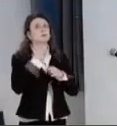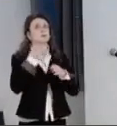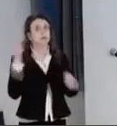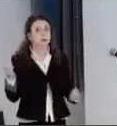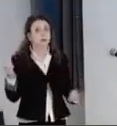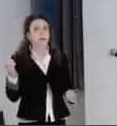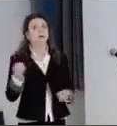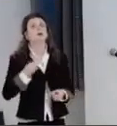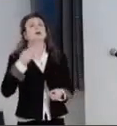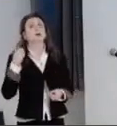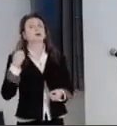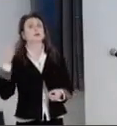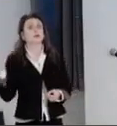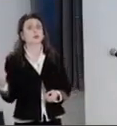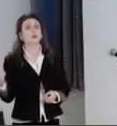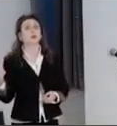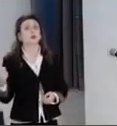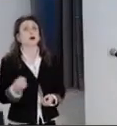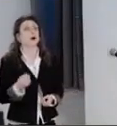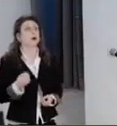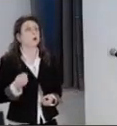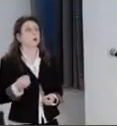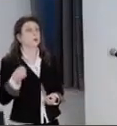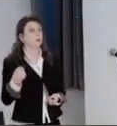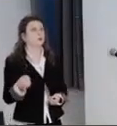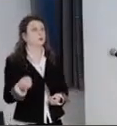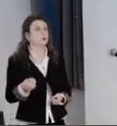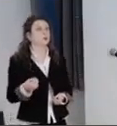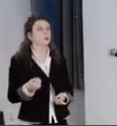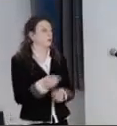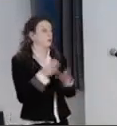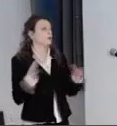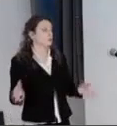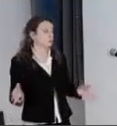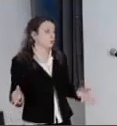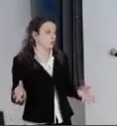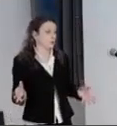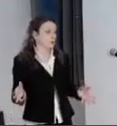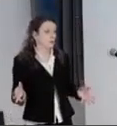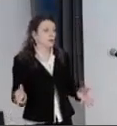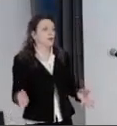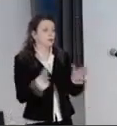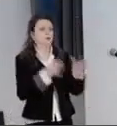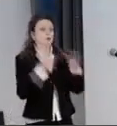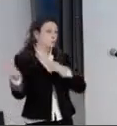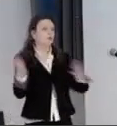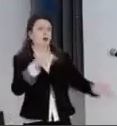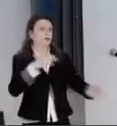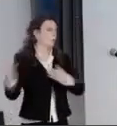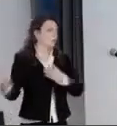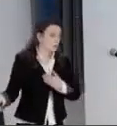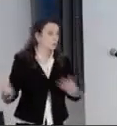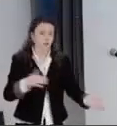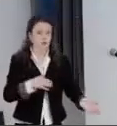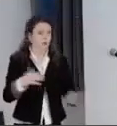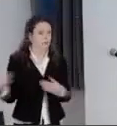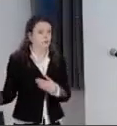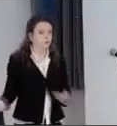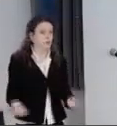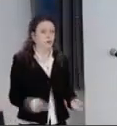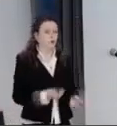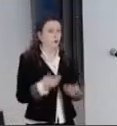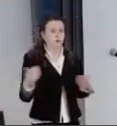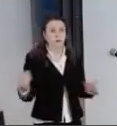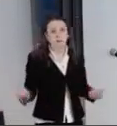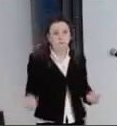some scents in perfumery are reproduced completely artificially. In the case of rose, you have the option because you can